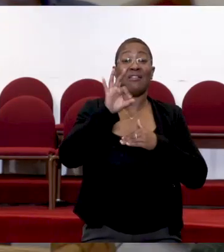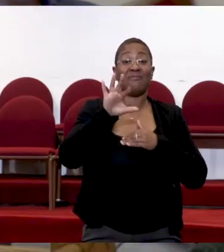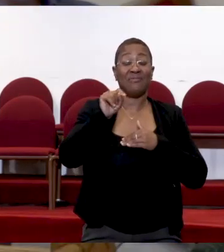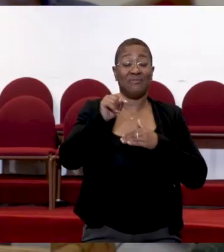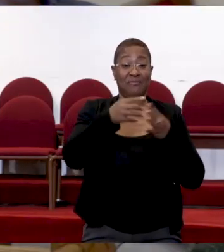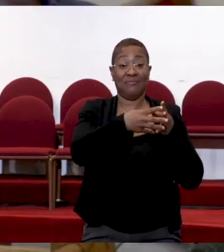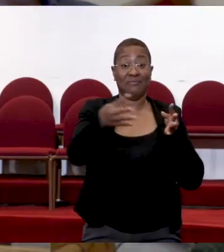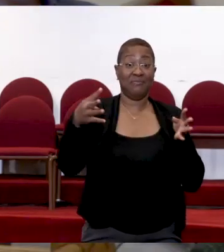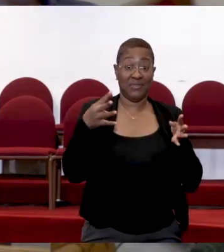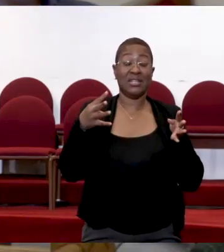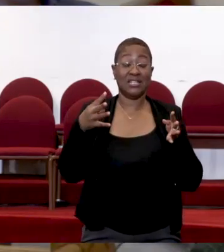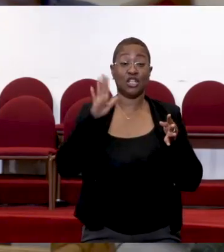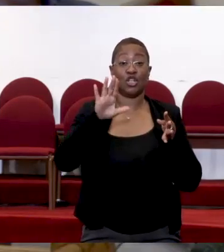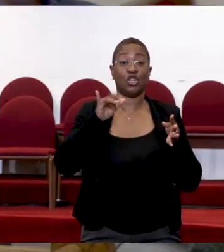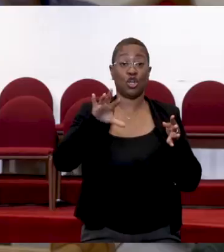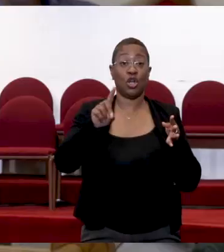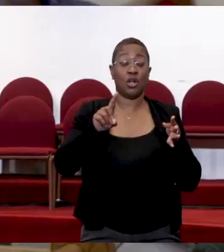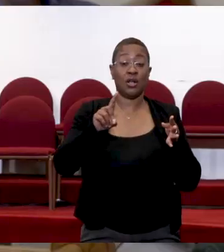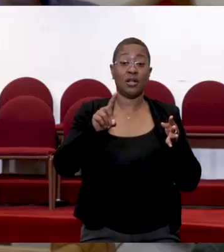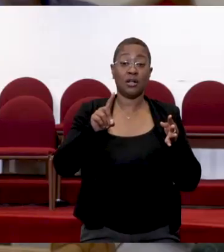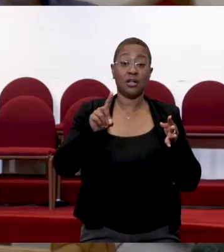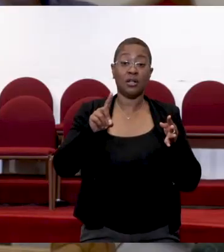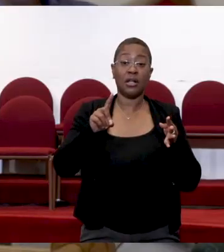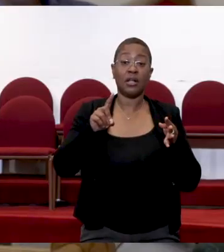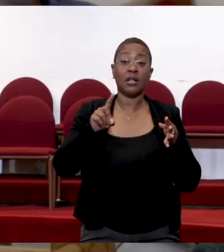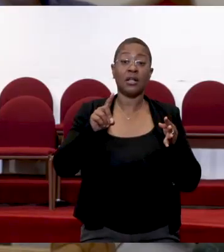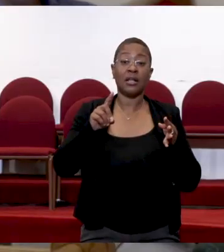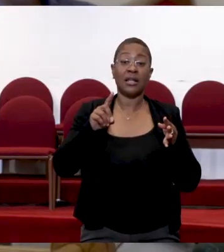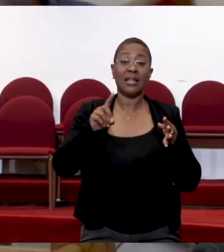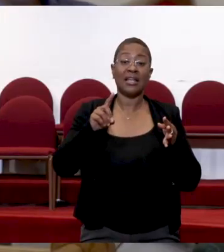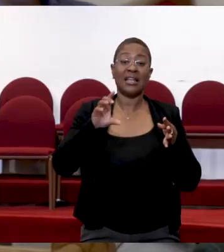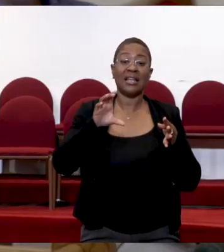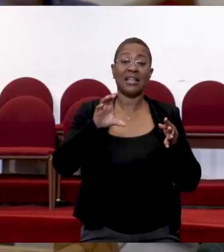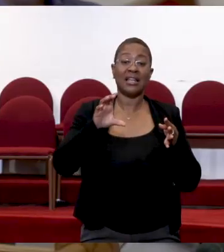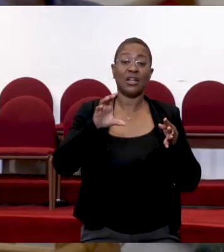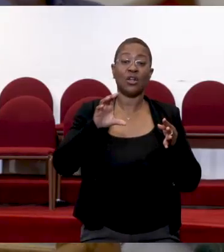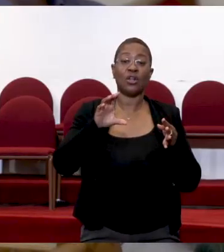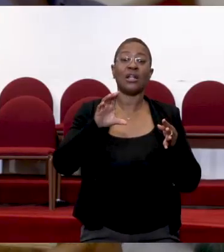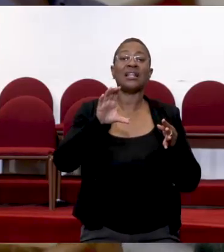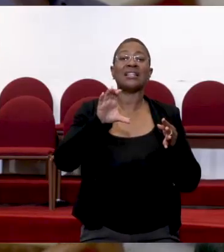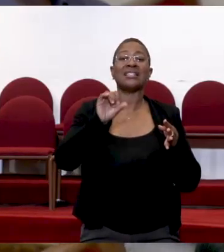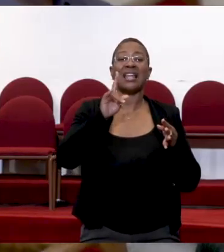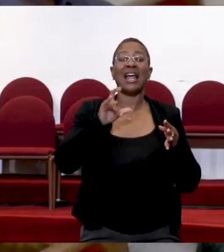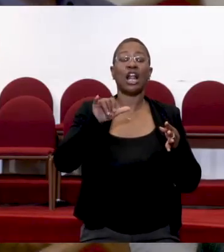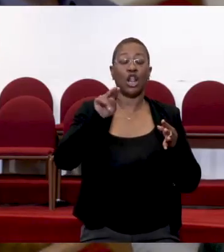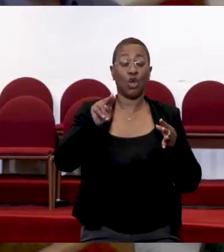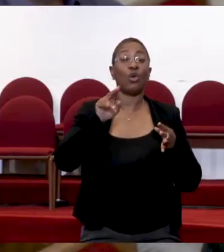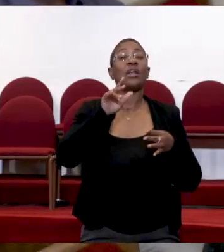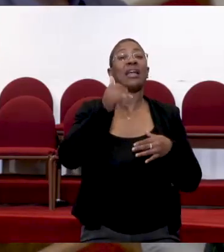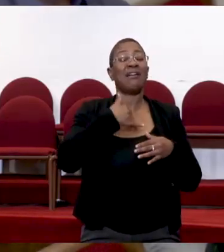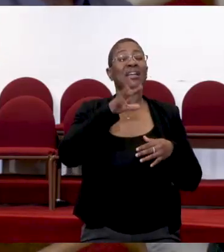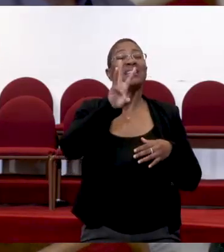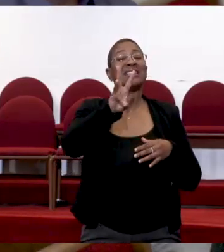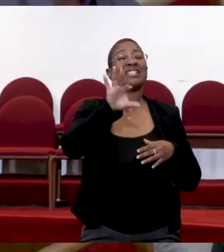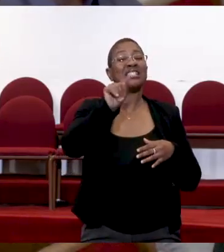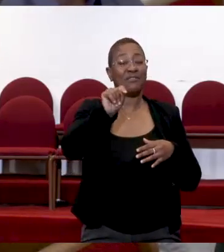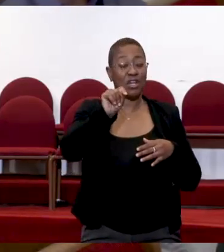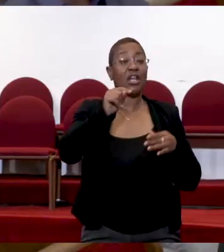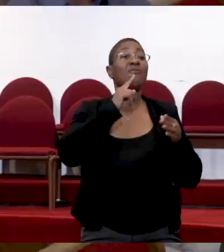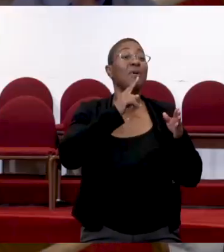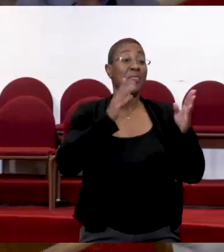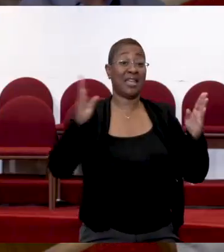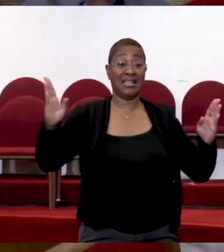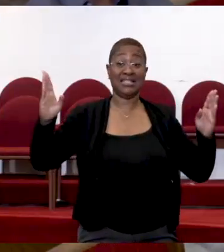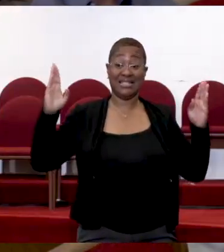it's the cyclone fence, it cannot be higher than 4 foot. You can have a 6 foot fence from the side of your house